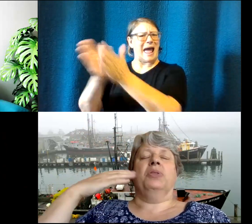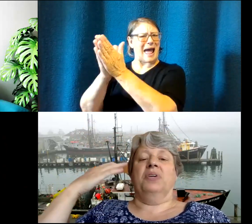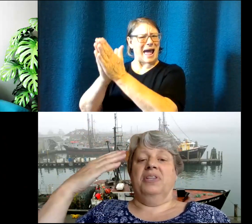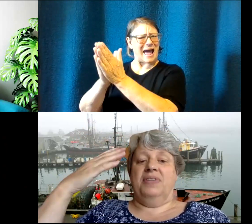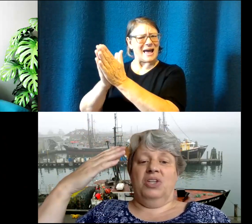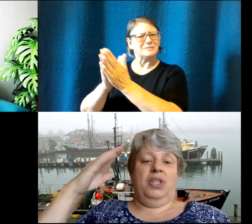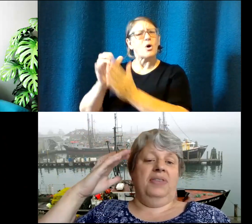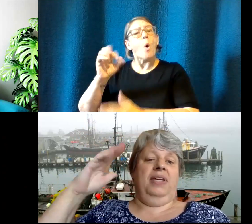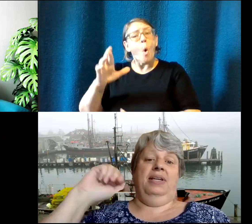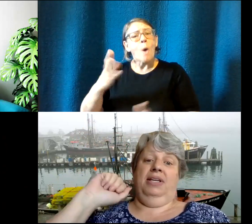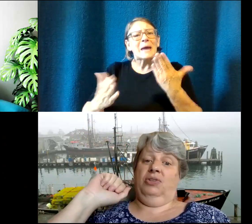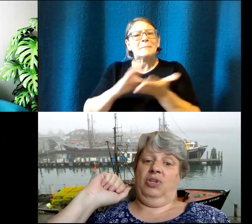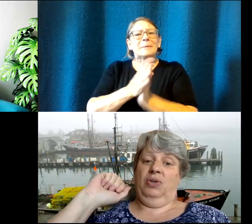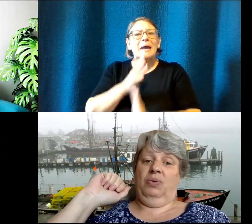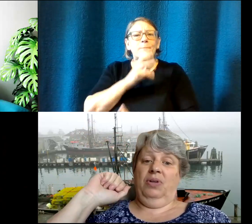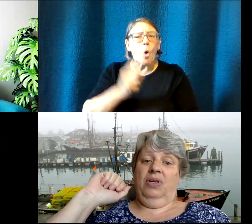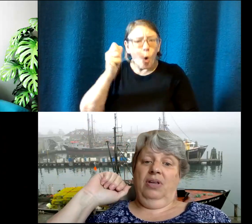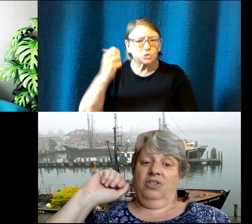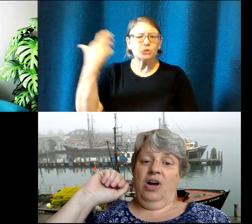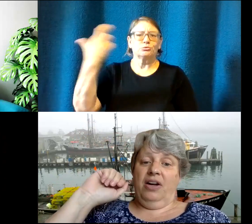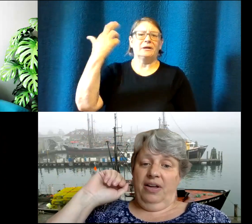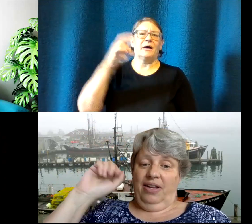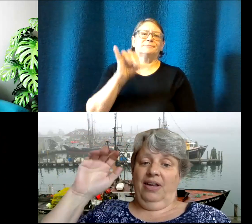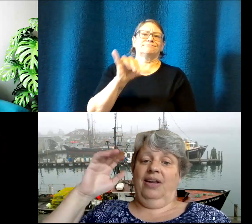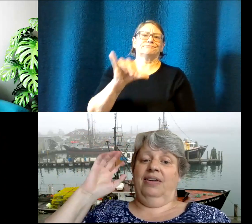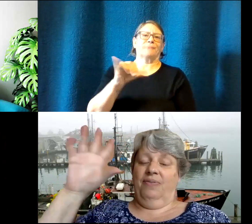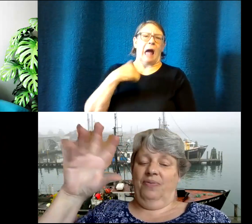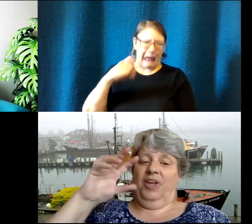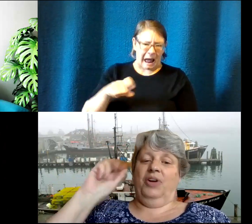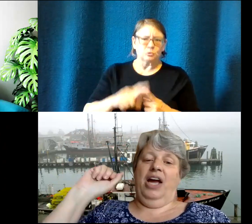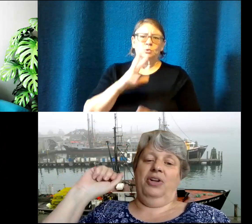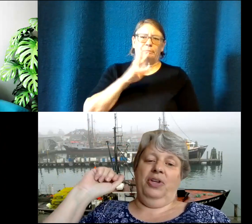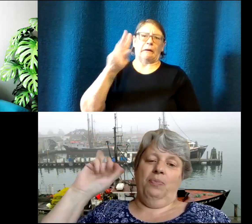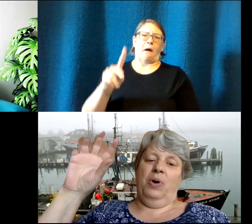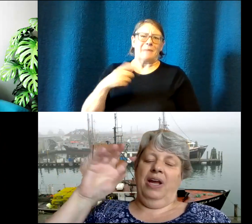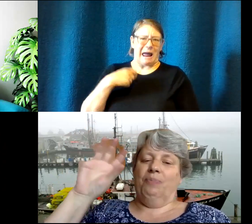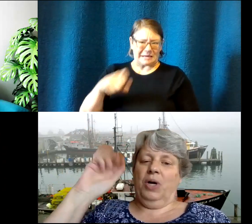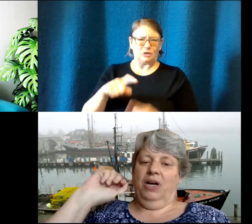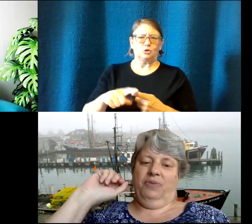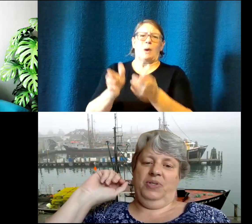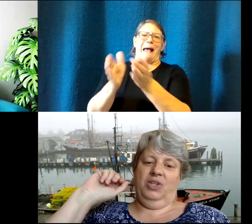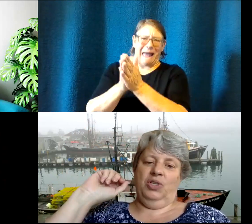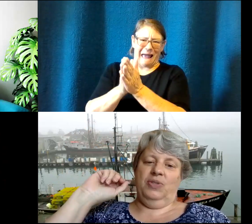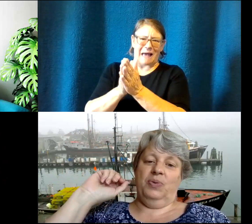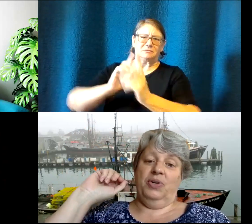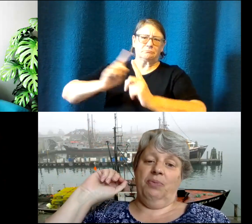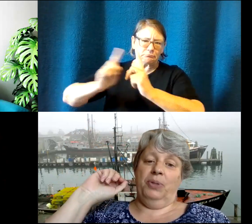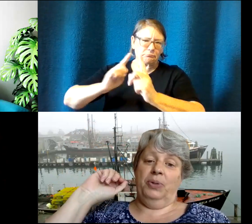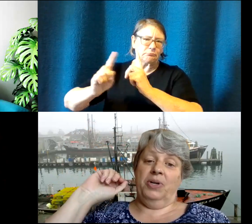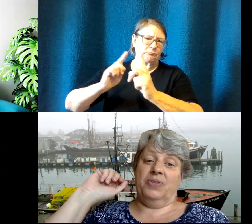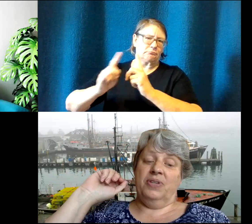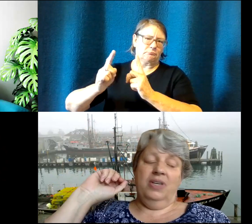came to the realization that they needed to talk and figure out a little more and have more conversations with